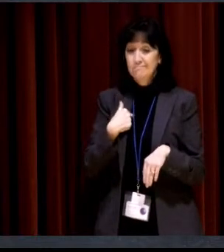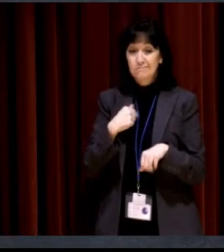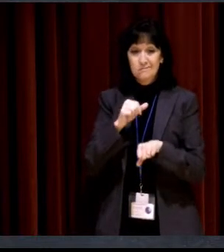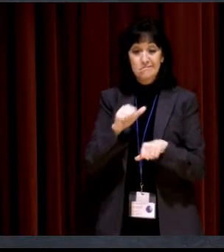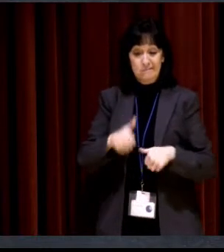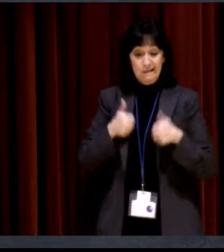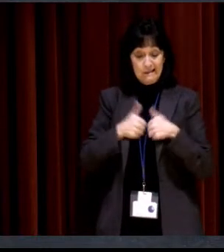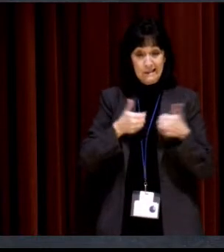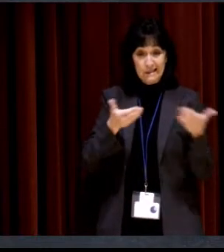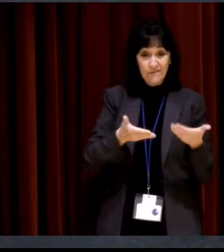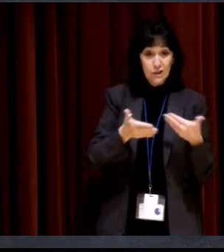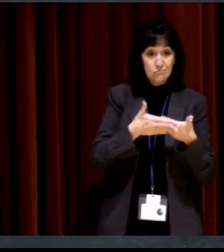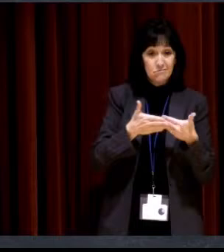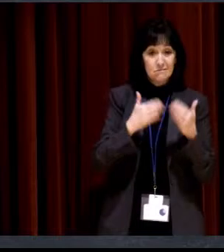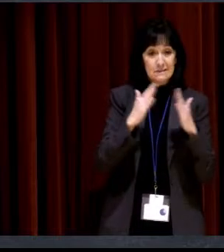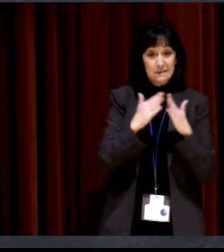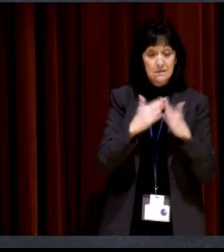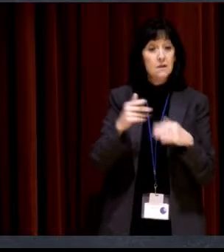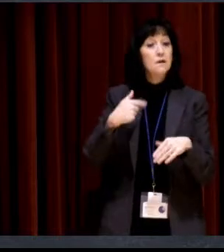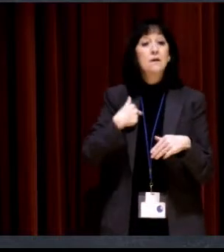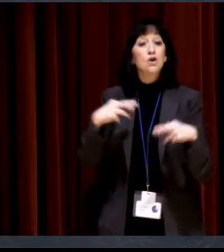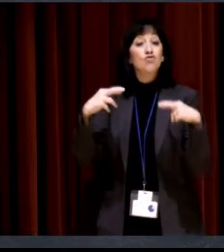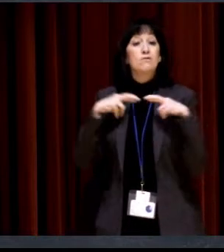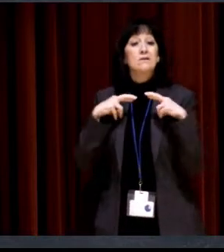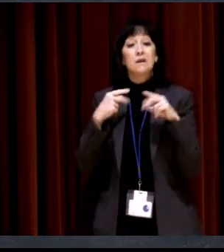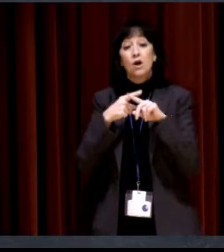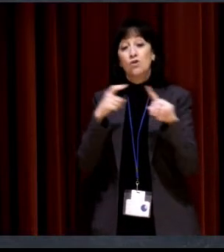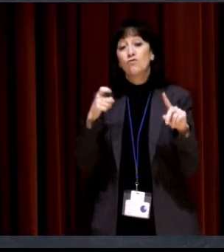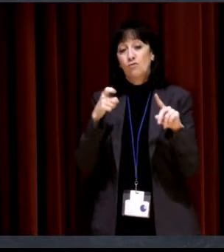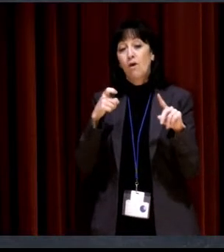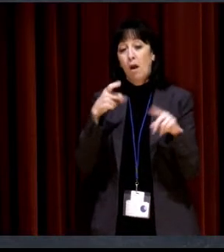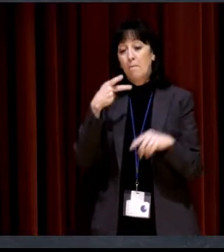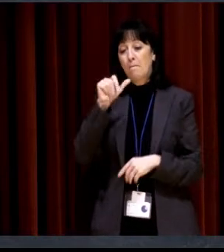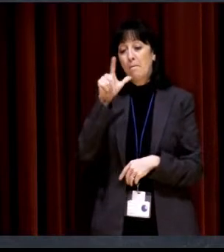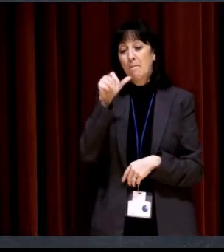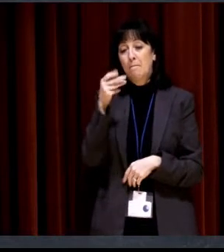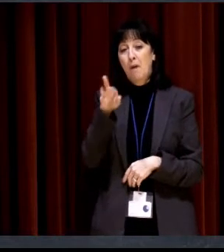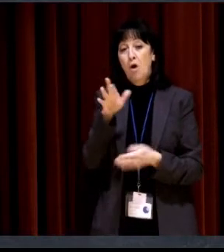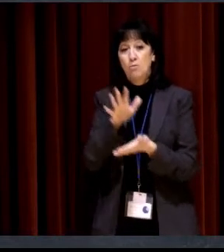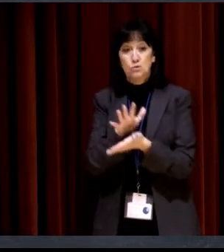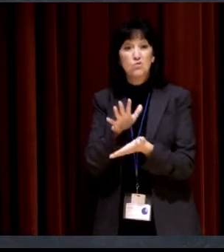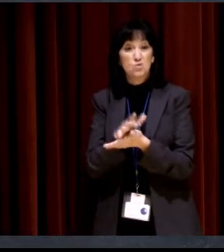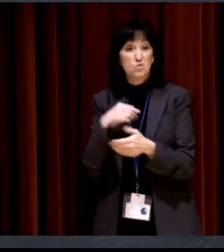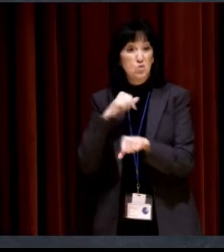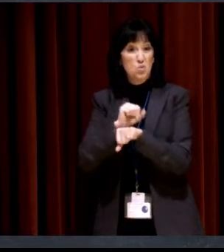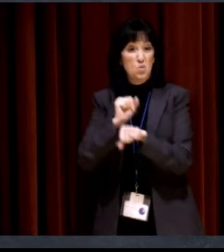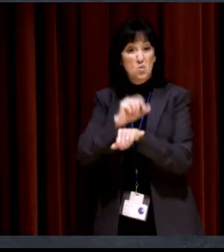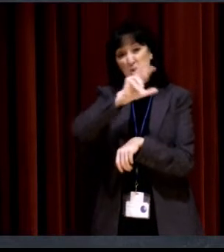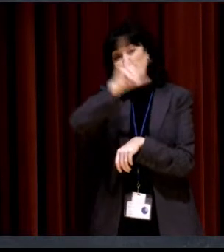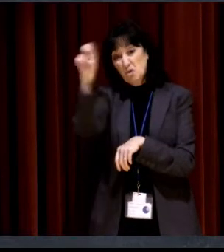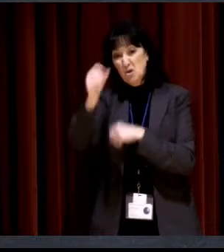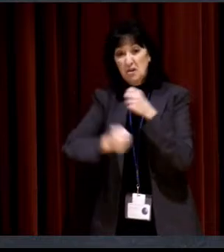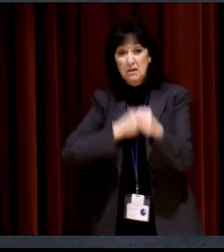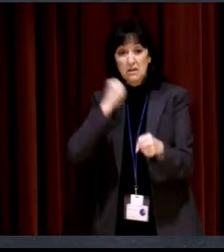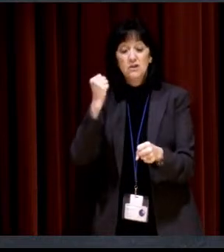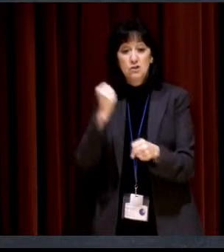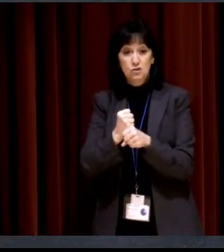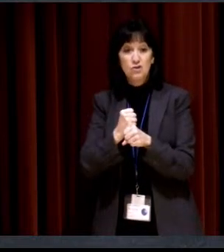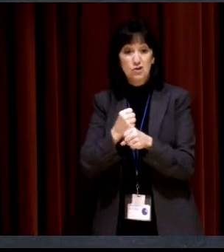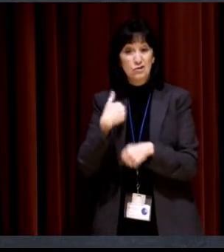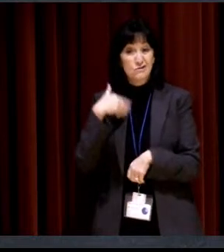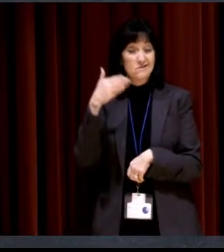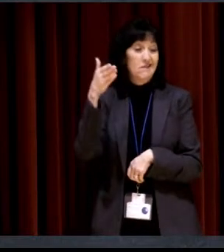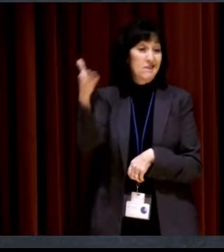for 31 years. I retired from Elber Palmer. And people talk about being there for years. I was there for